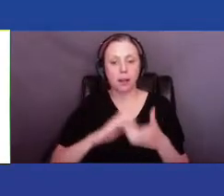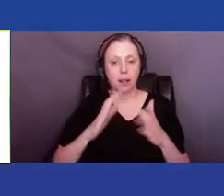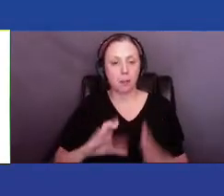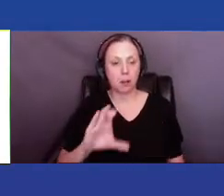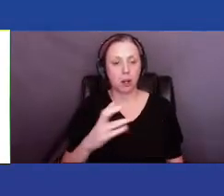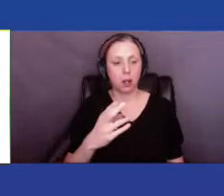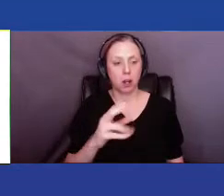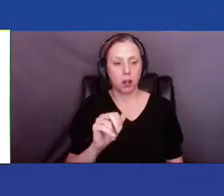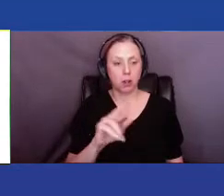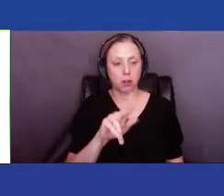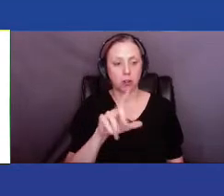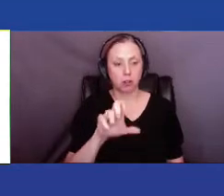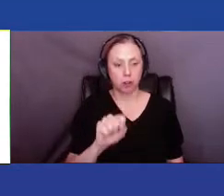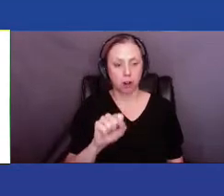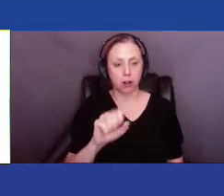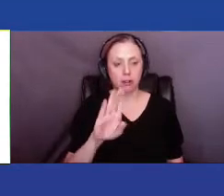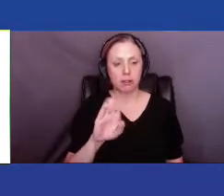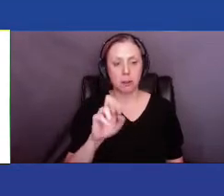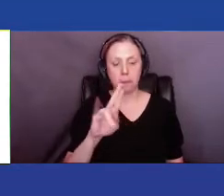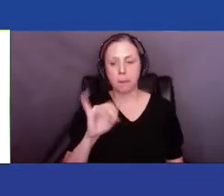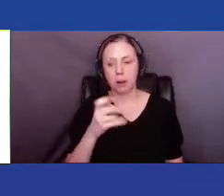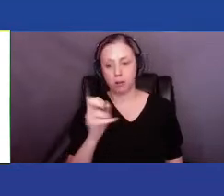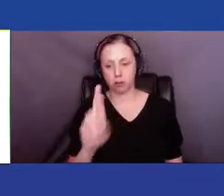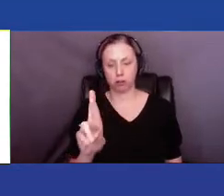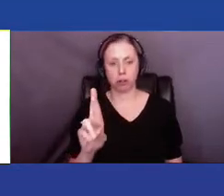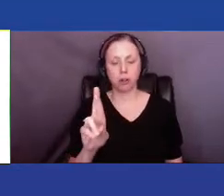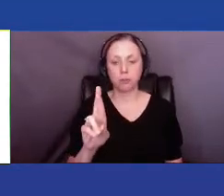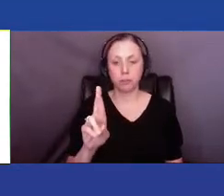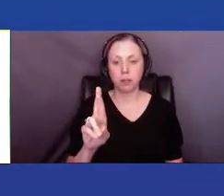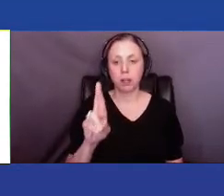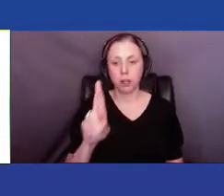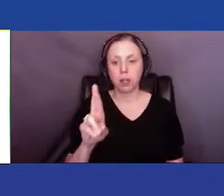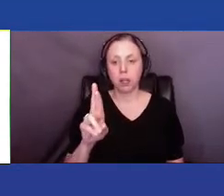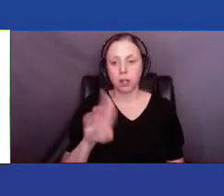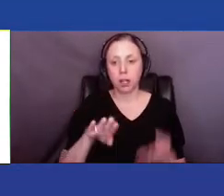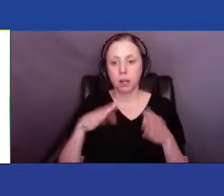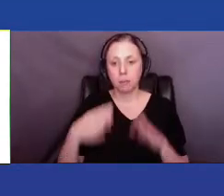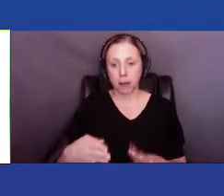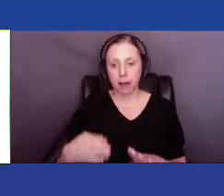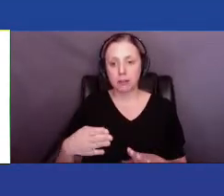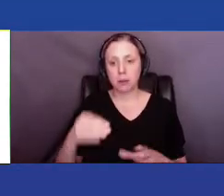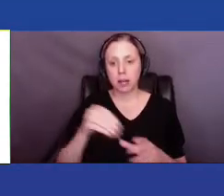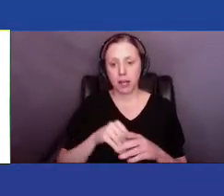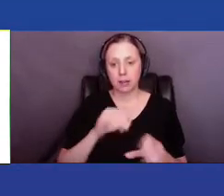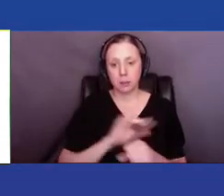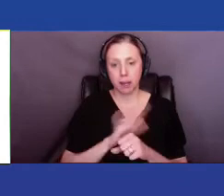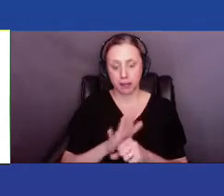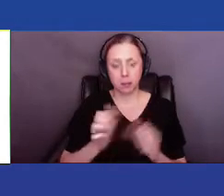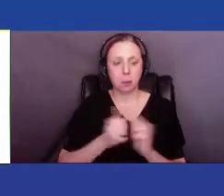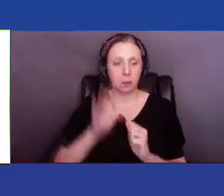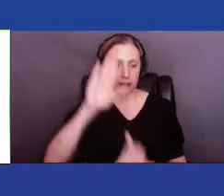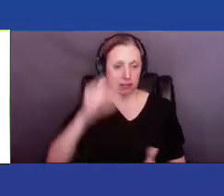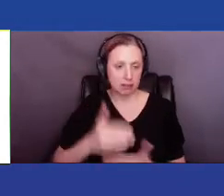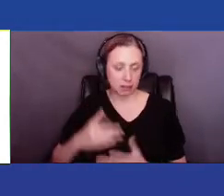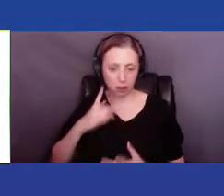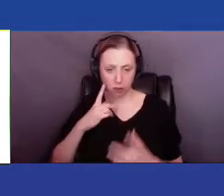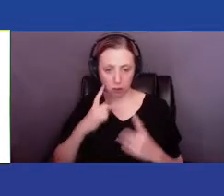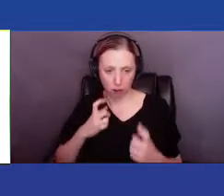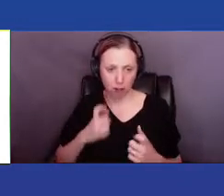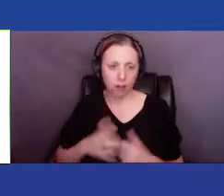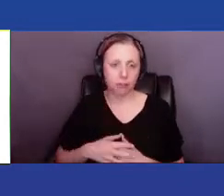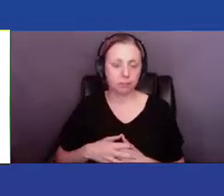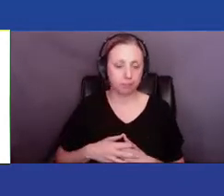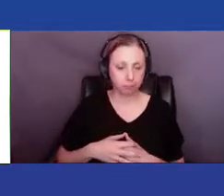resident who passed away early in the pandemic along with his son. Next slide.